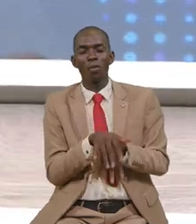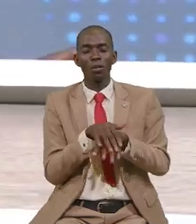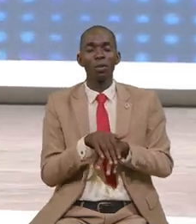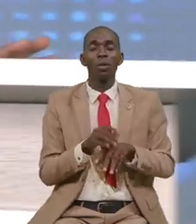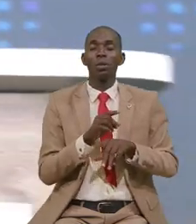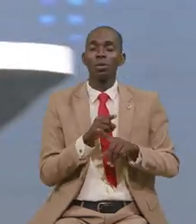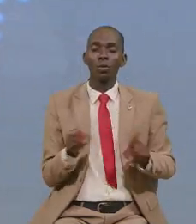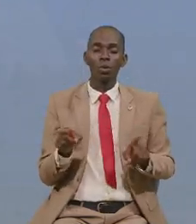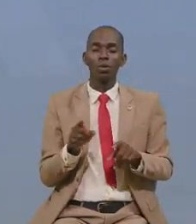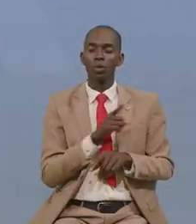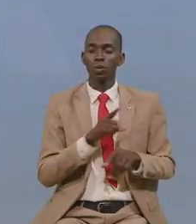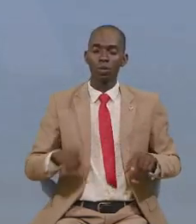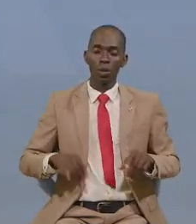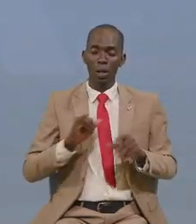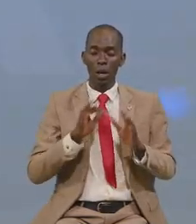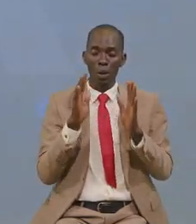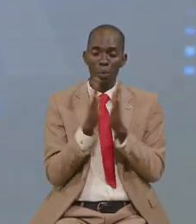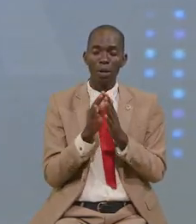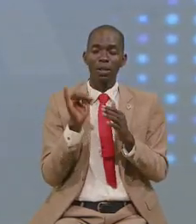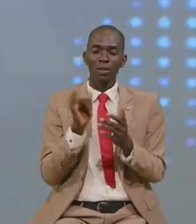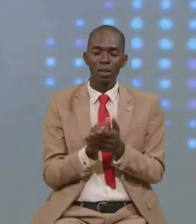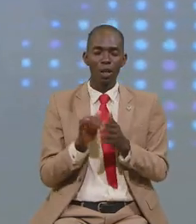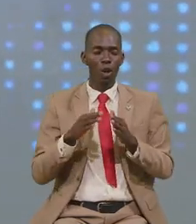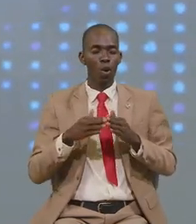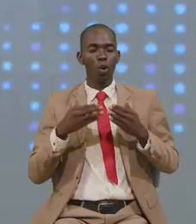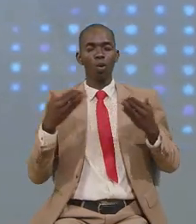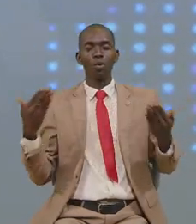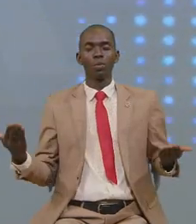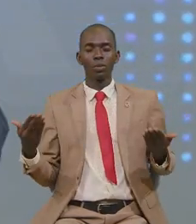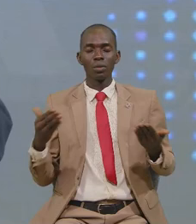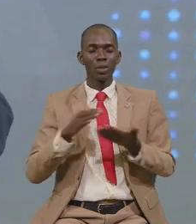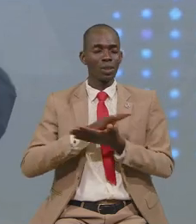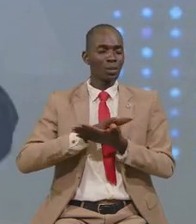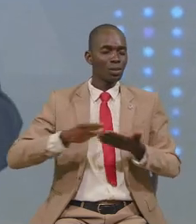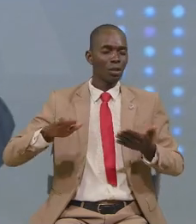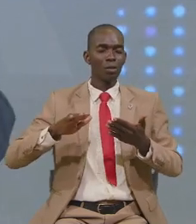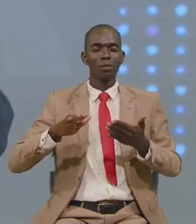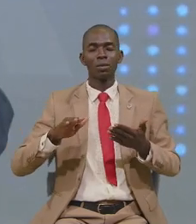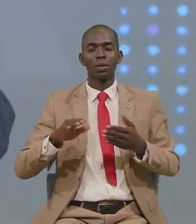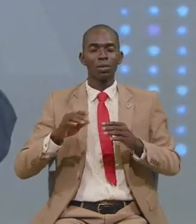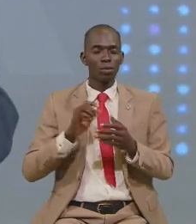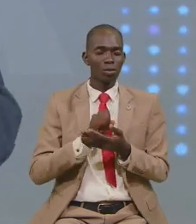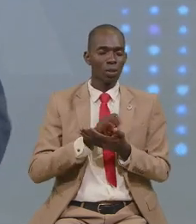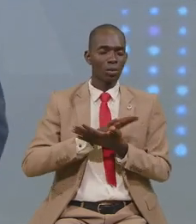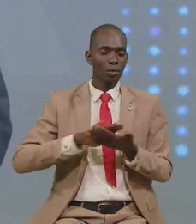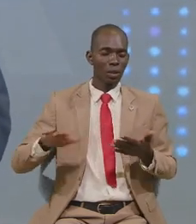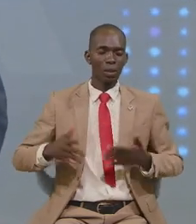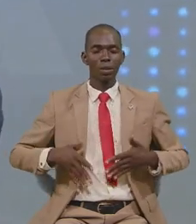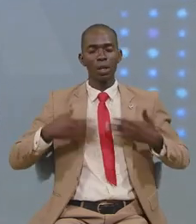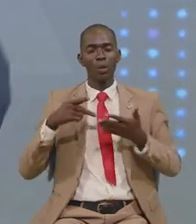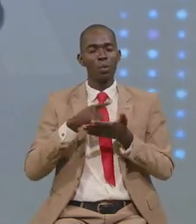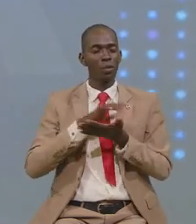pray that transparent, sanctified life, purified life,